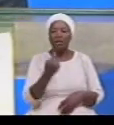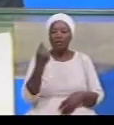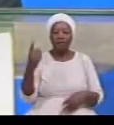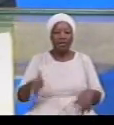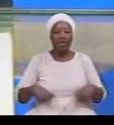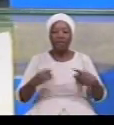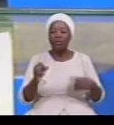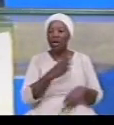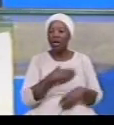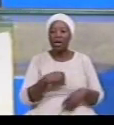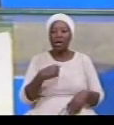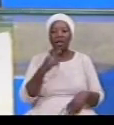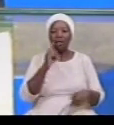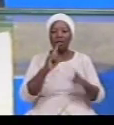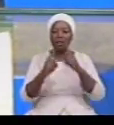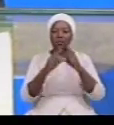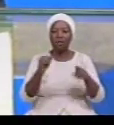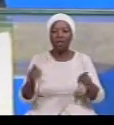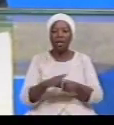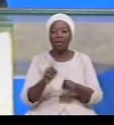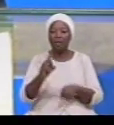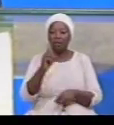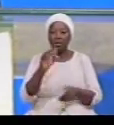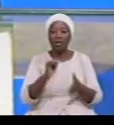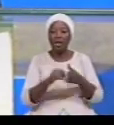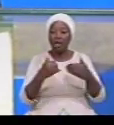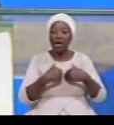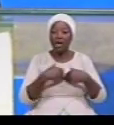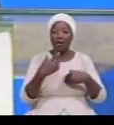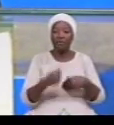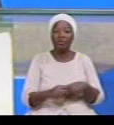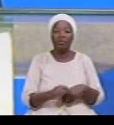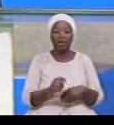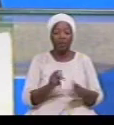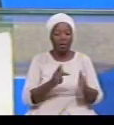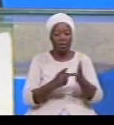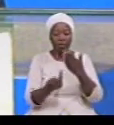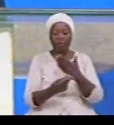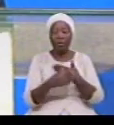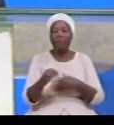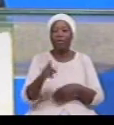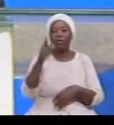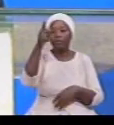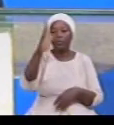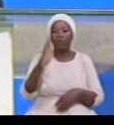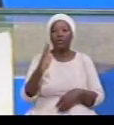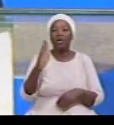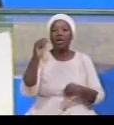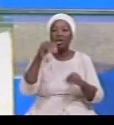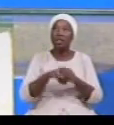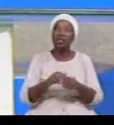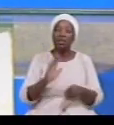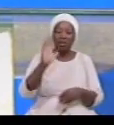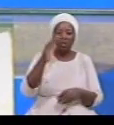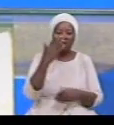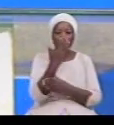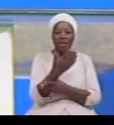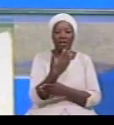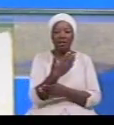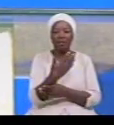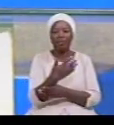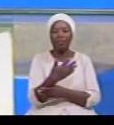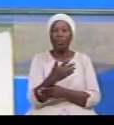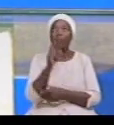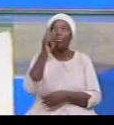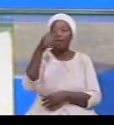as the one that has the plan of God, the program of God in his hand, he said,